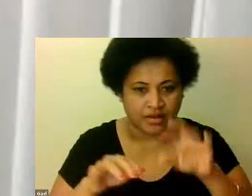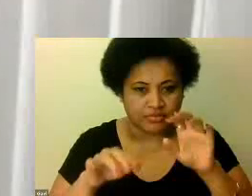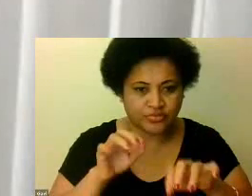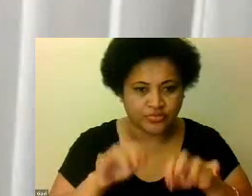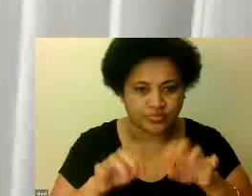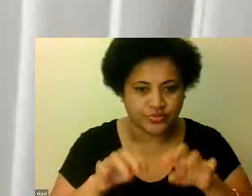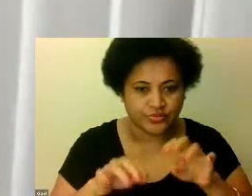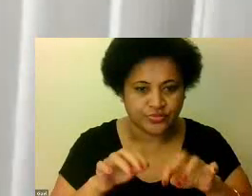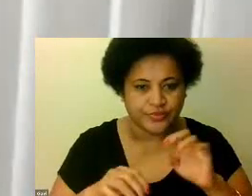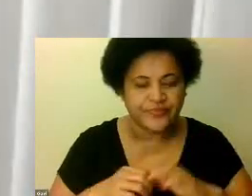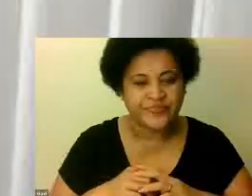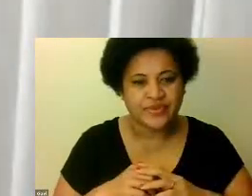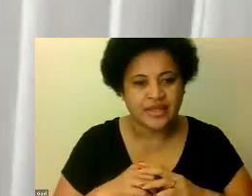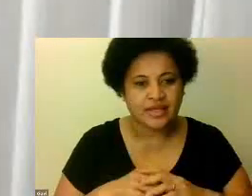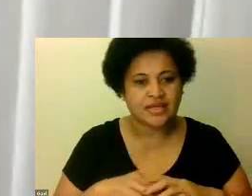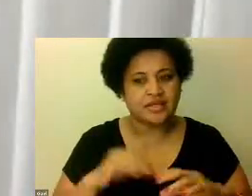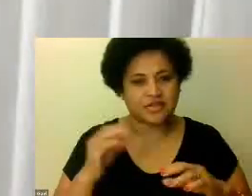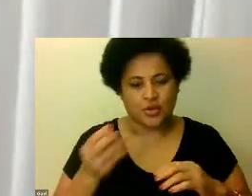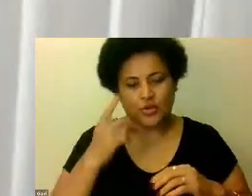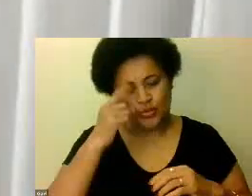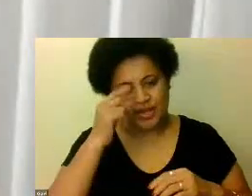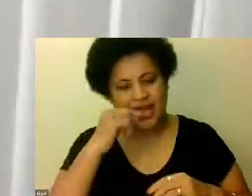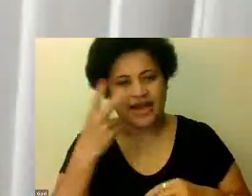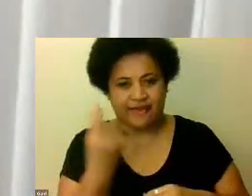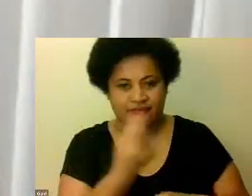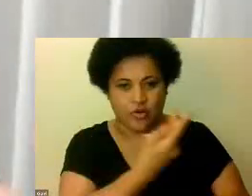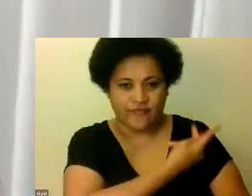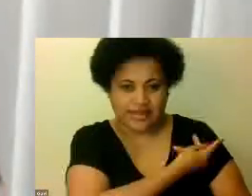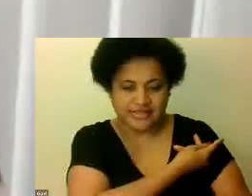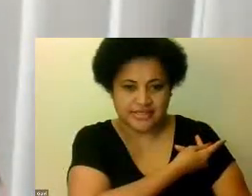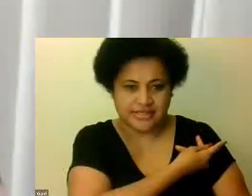go and be able to access vaccines. Now, think about